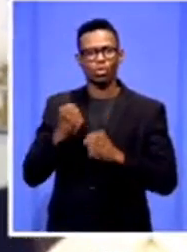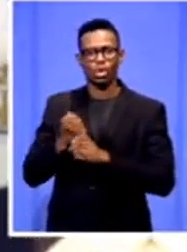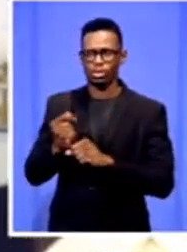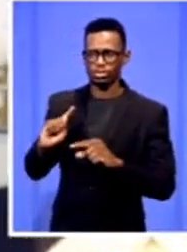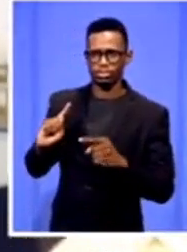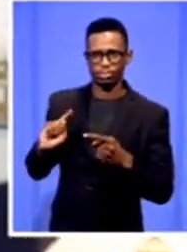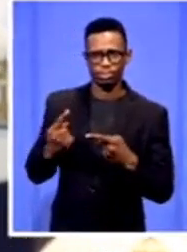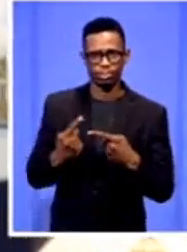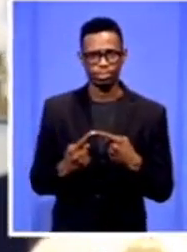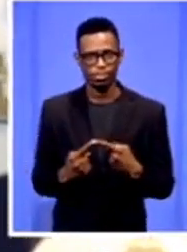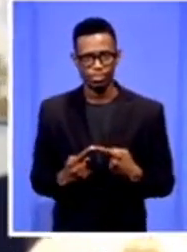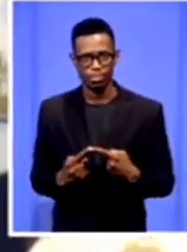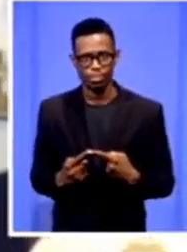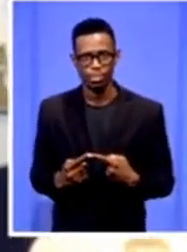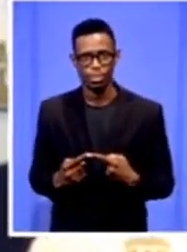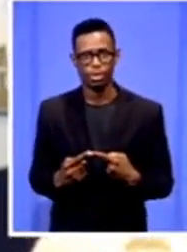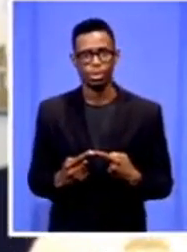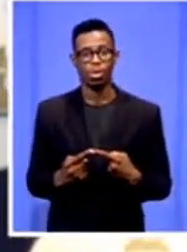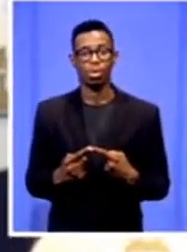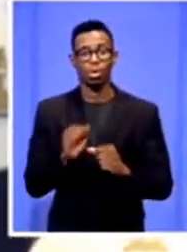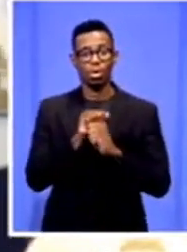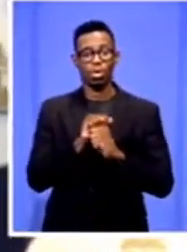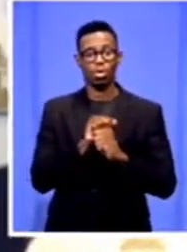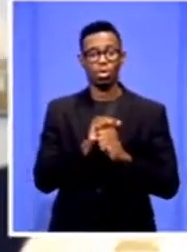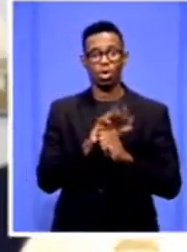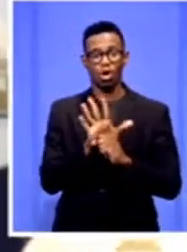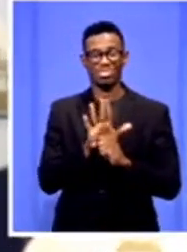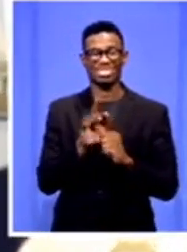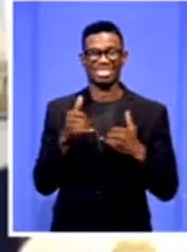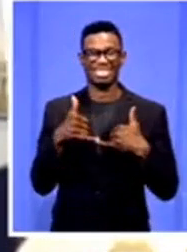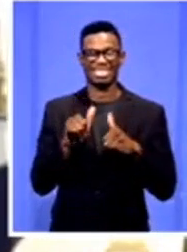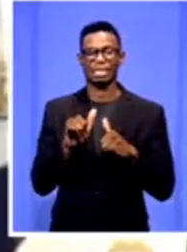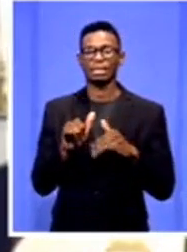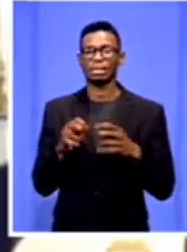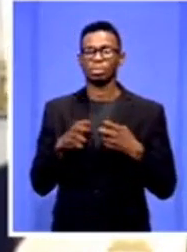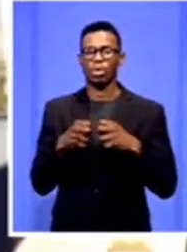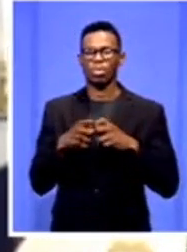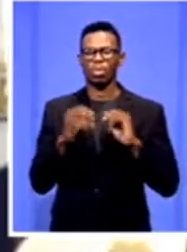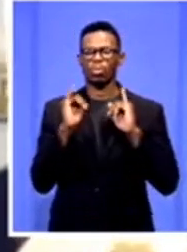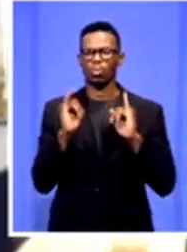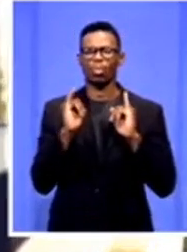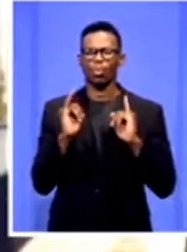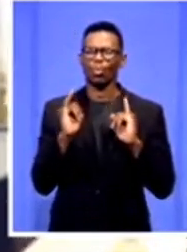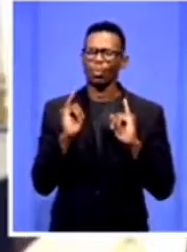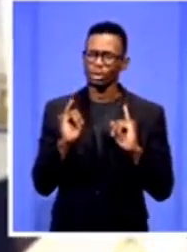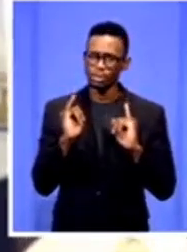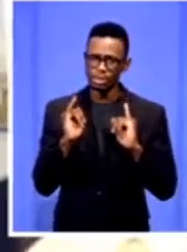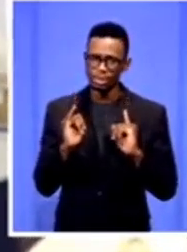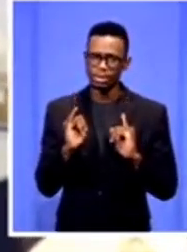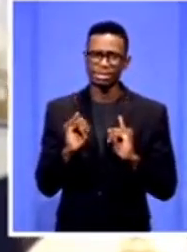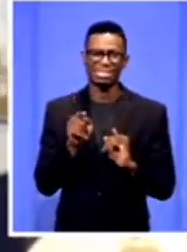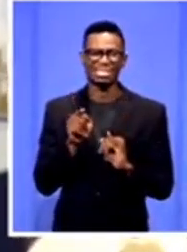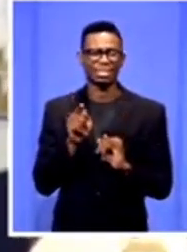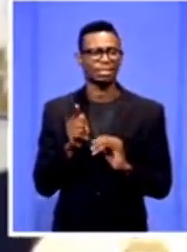COVID-19 remains a tragedy crisis with significant impact on